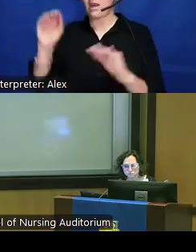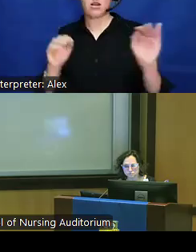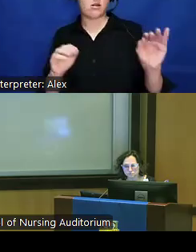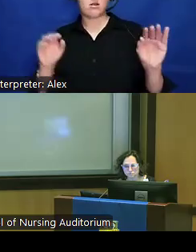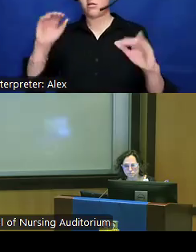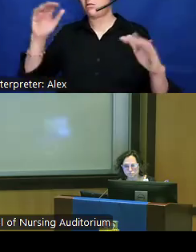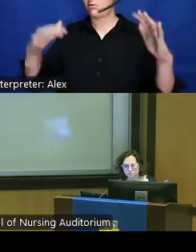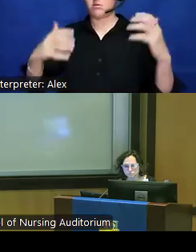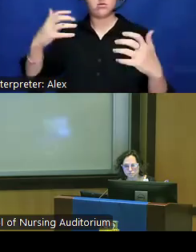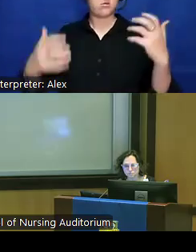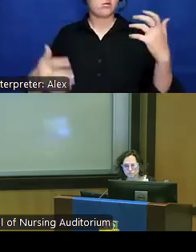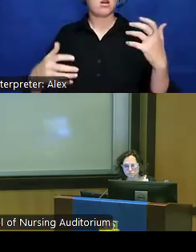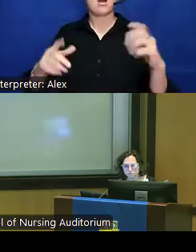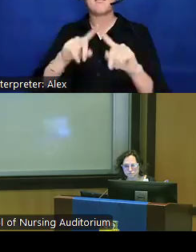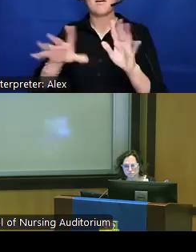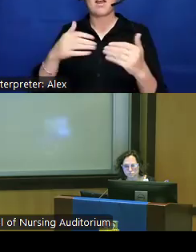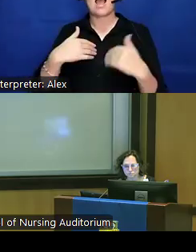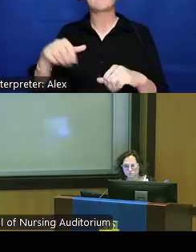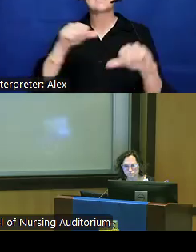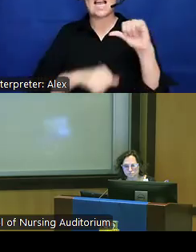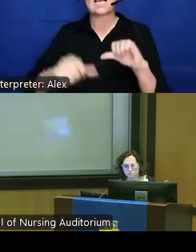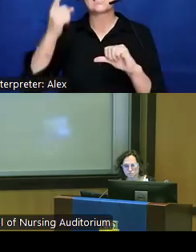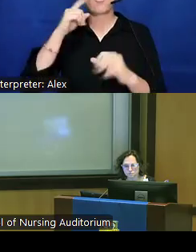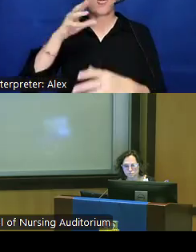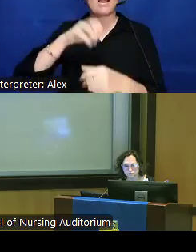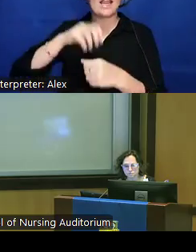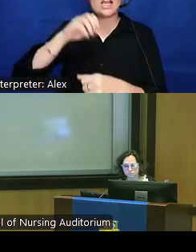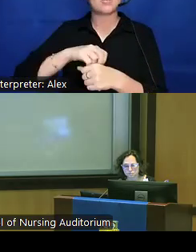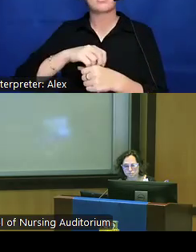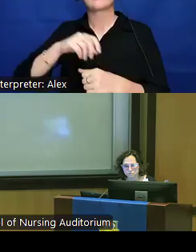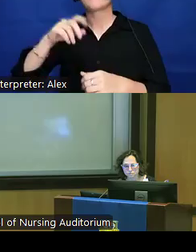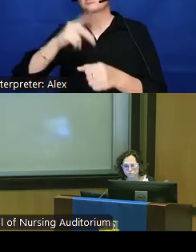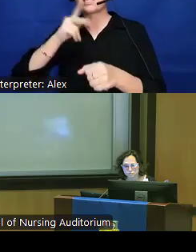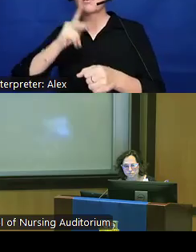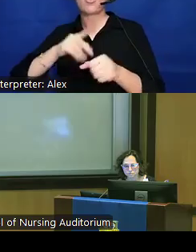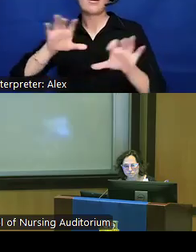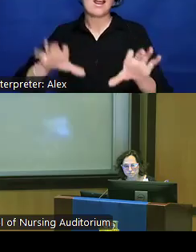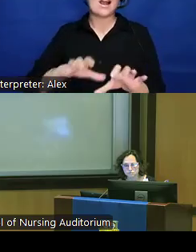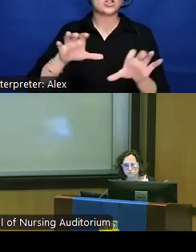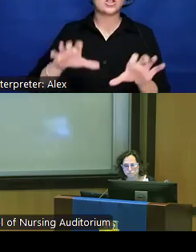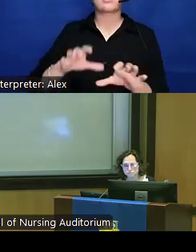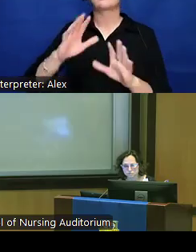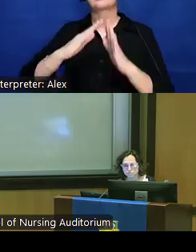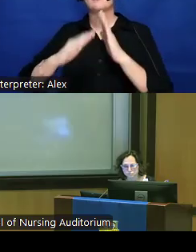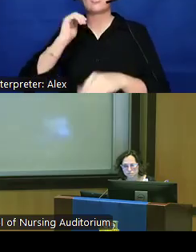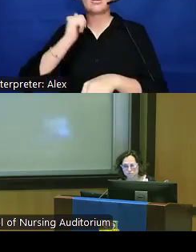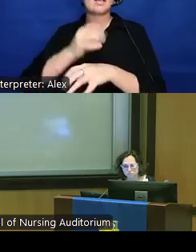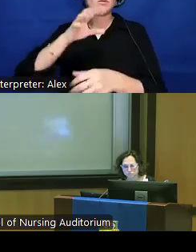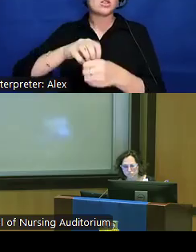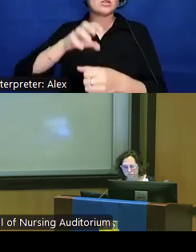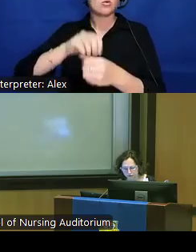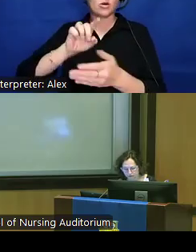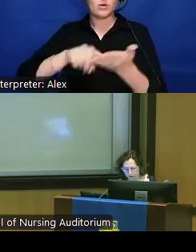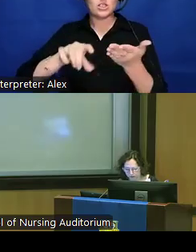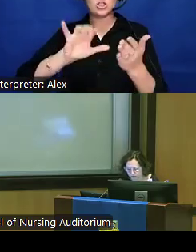things. But there is a science of engagement, participatory action, community-based participatory research that can really help guide you in that